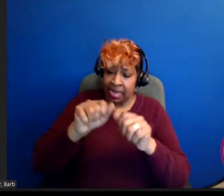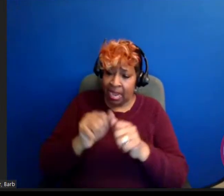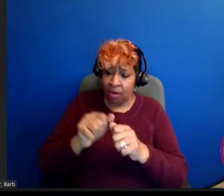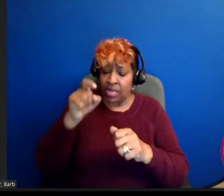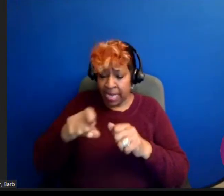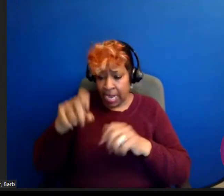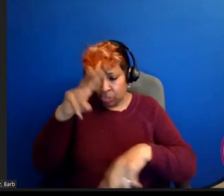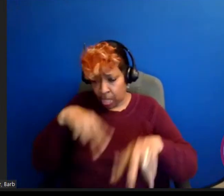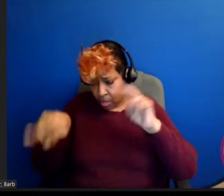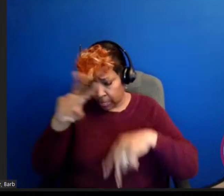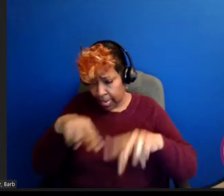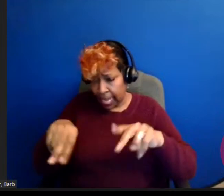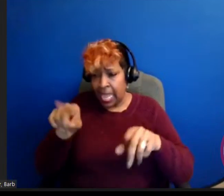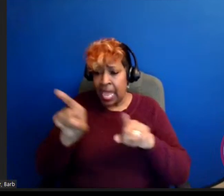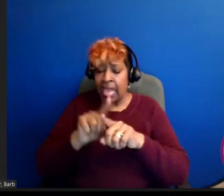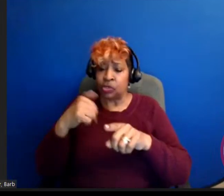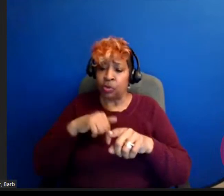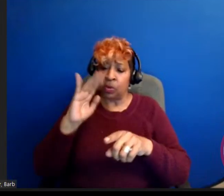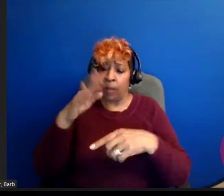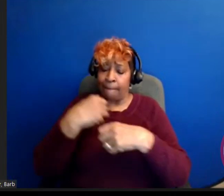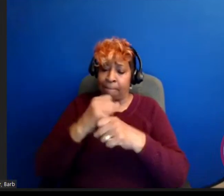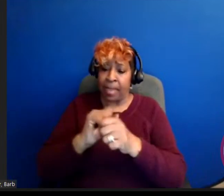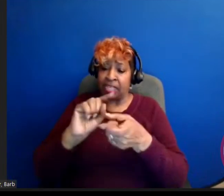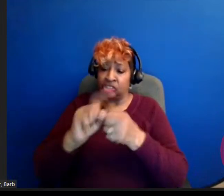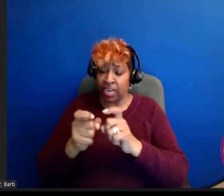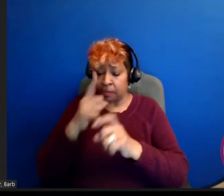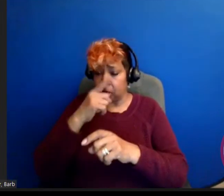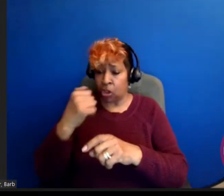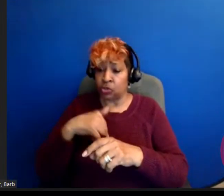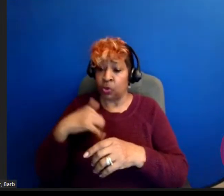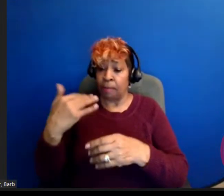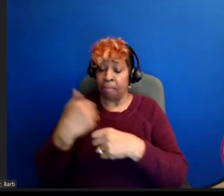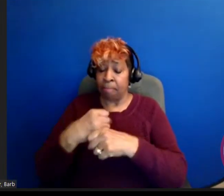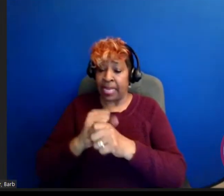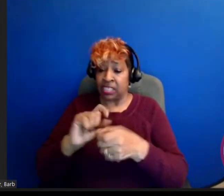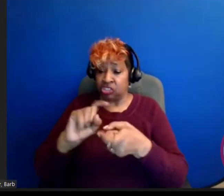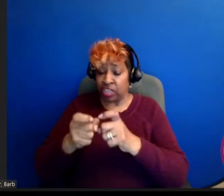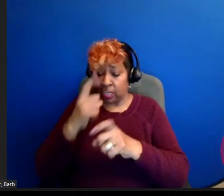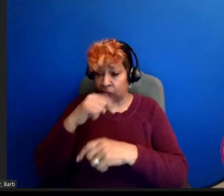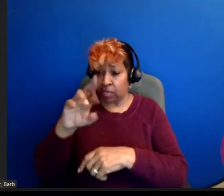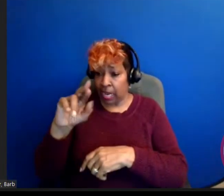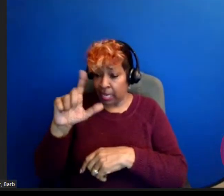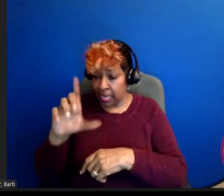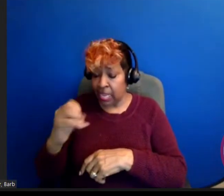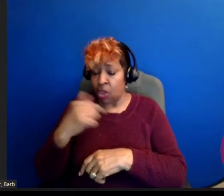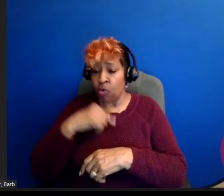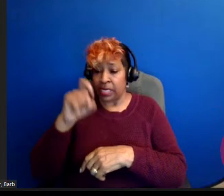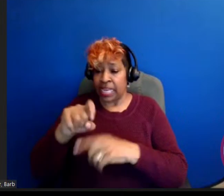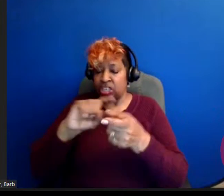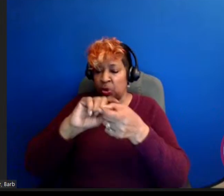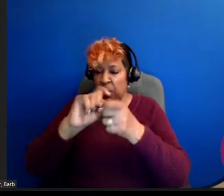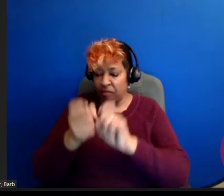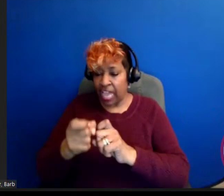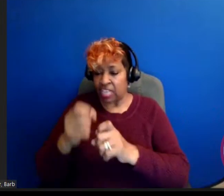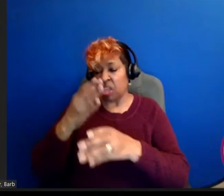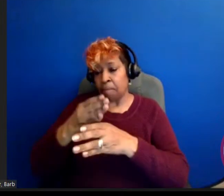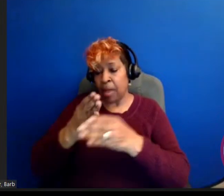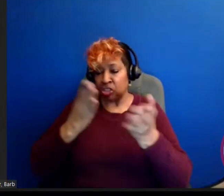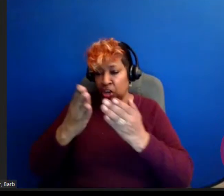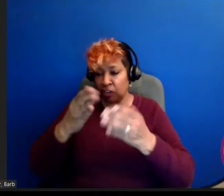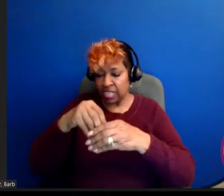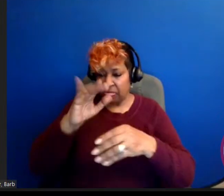at as we're going to make changes. Because we're making changes for the red line extension, we'll need to revise the bus service in that region